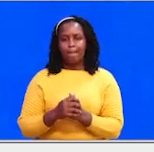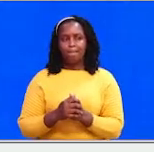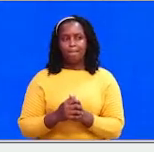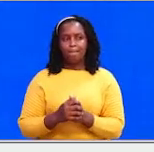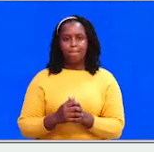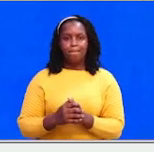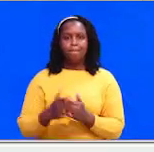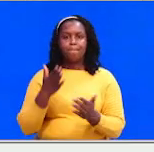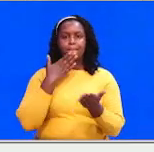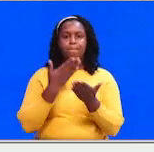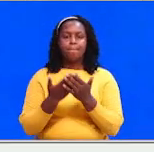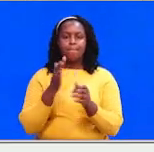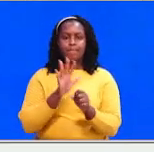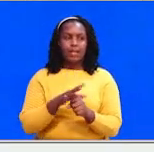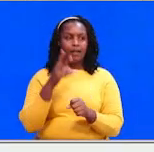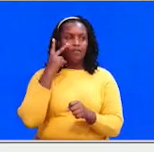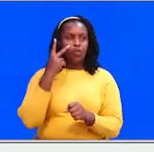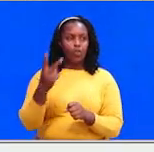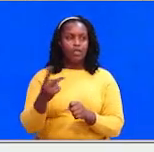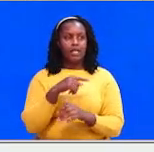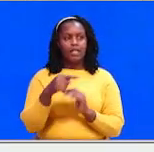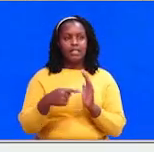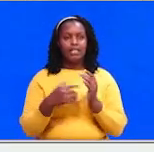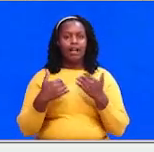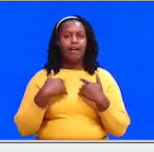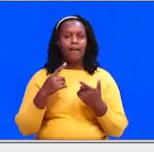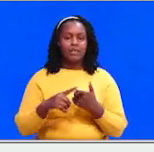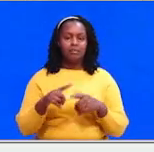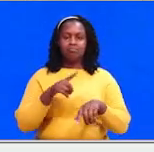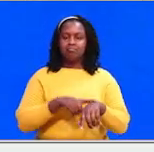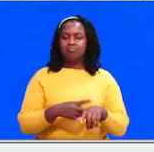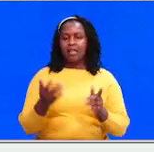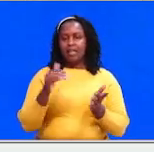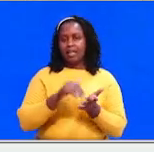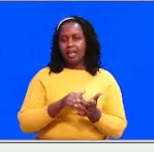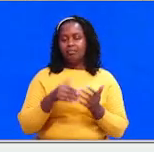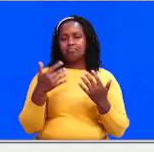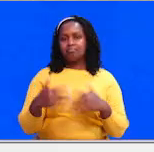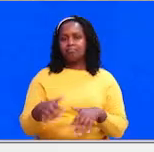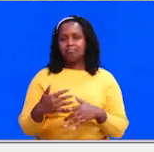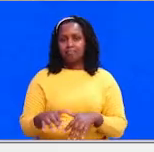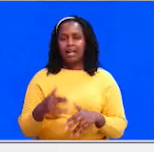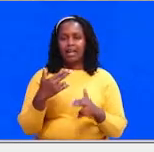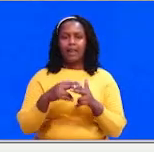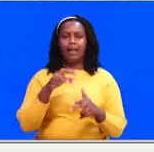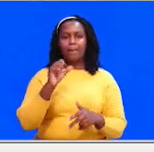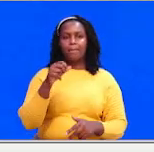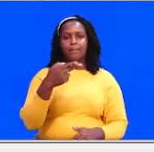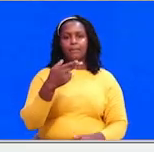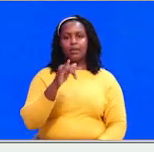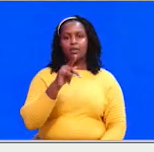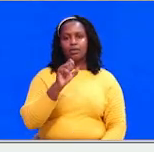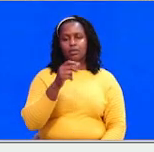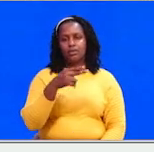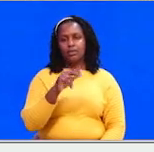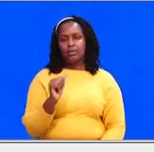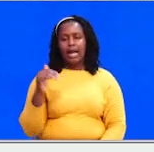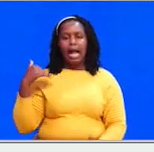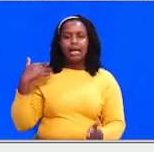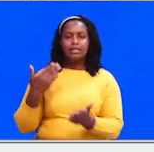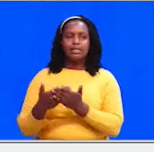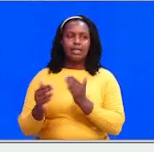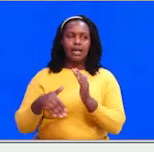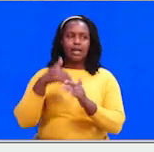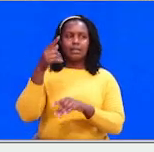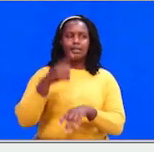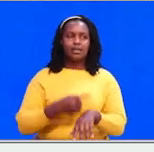Absolutely. Thank you so much for watching. This has been another episode of Green Warriors right here on Green Fix. I am Shiksha Arora. Until next time, we'll be doing this